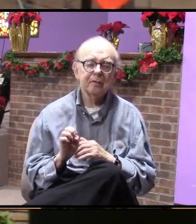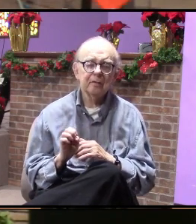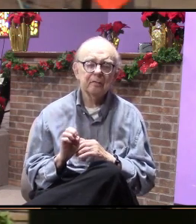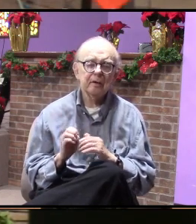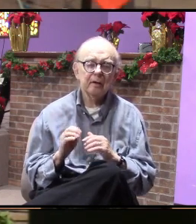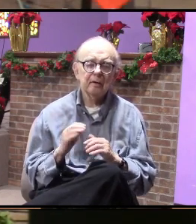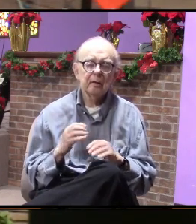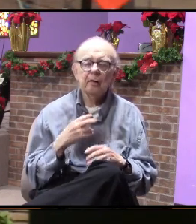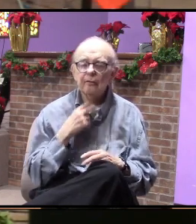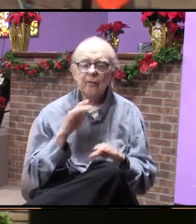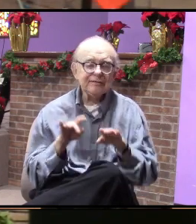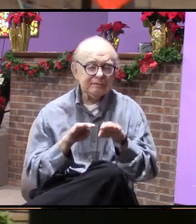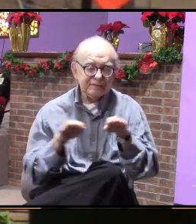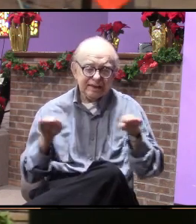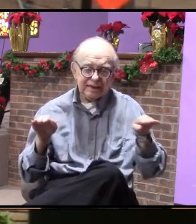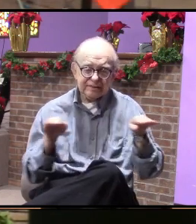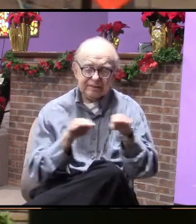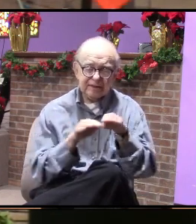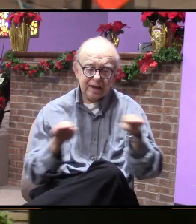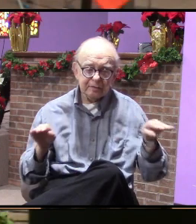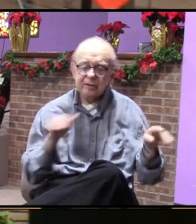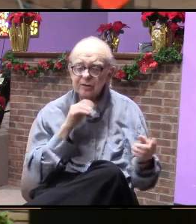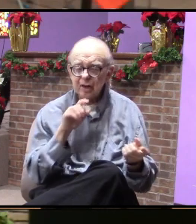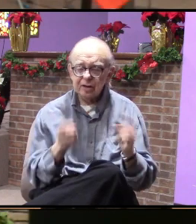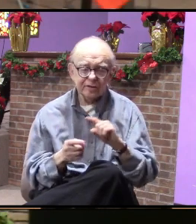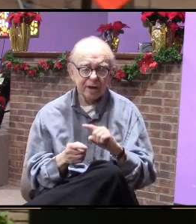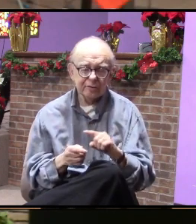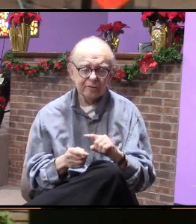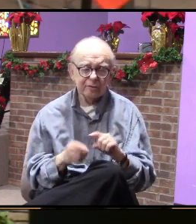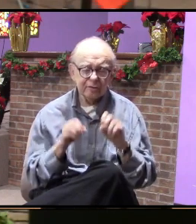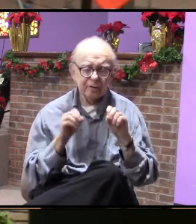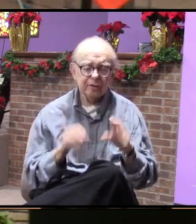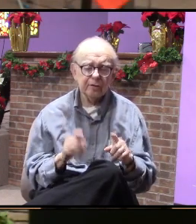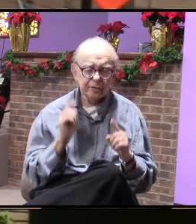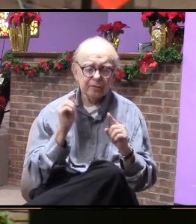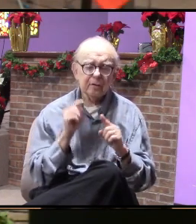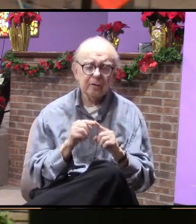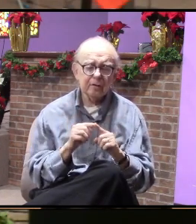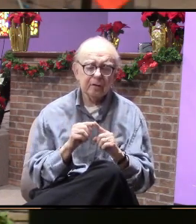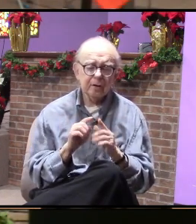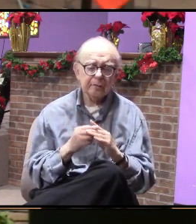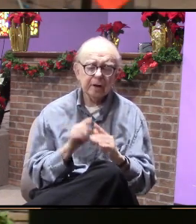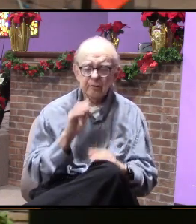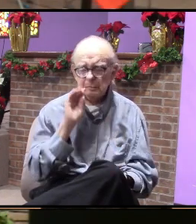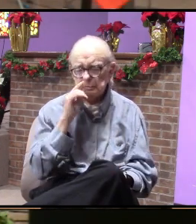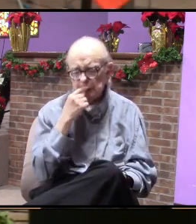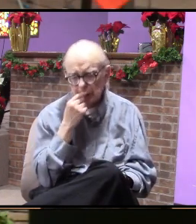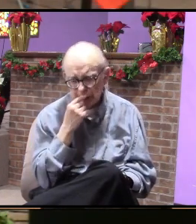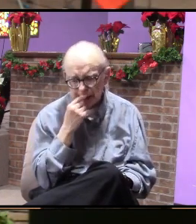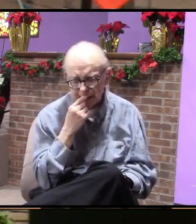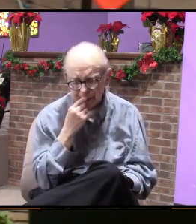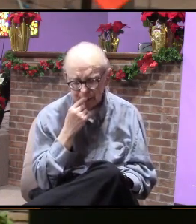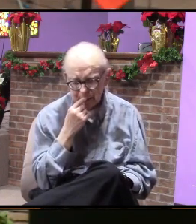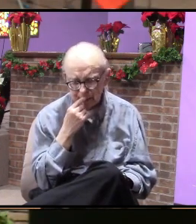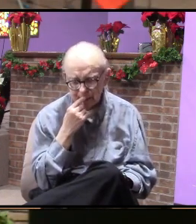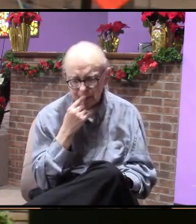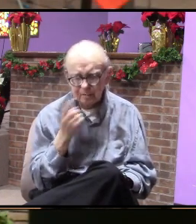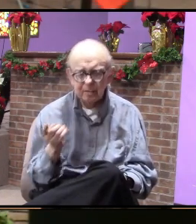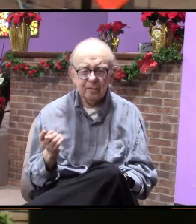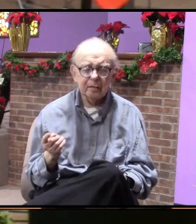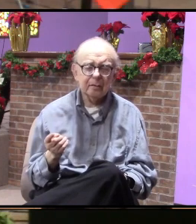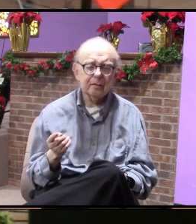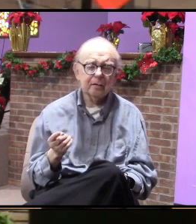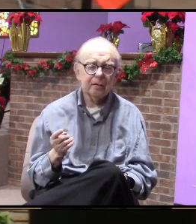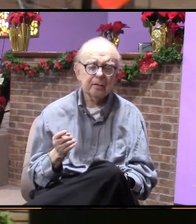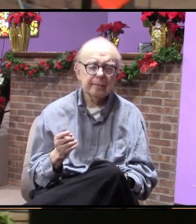you begin to lose sight of exactly what they're saying. It becomes boring. And so it's a modulation in